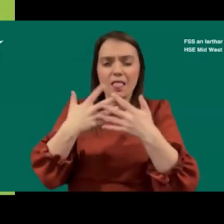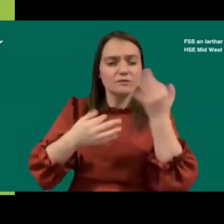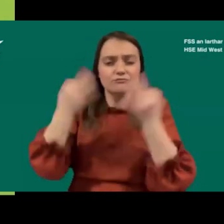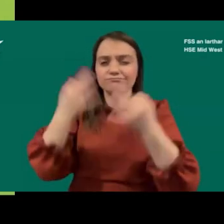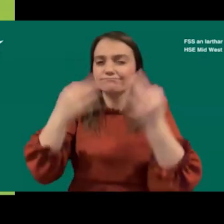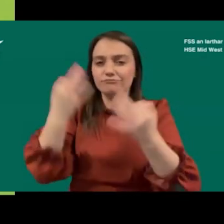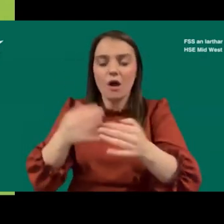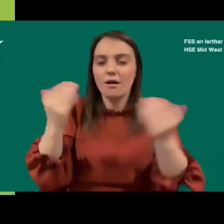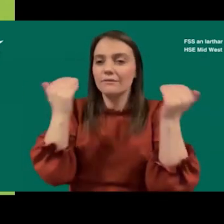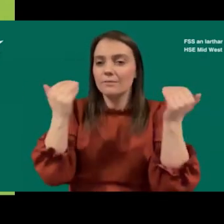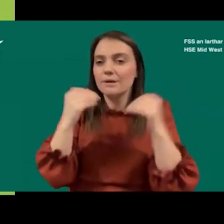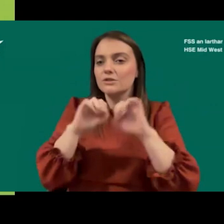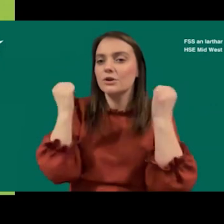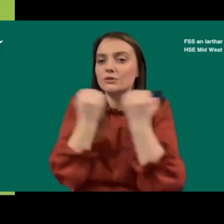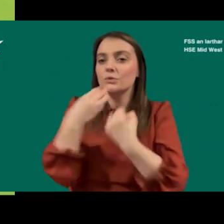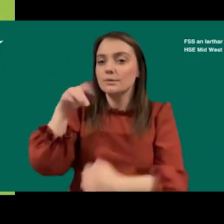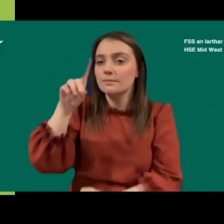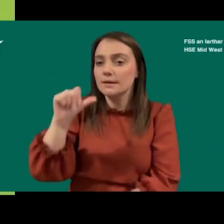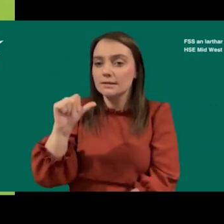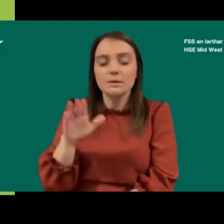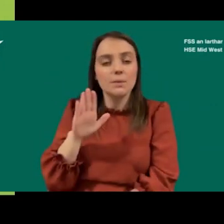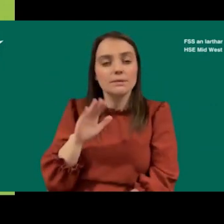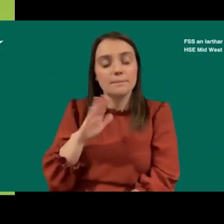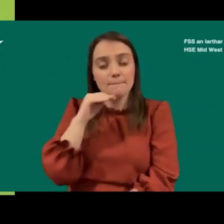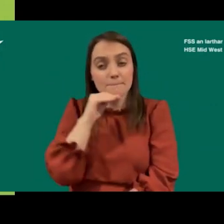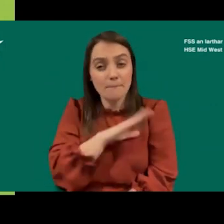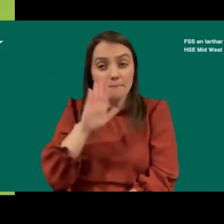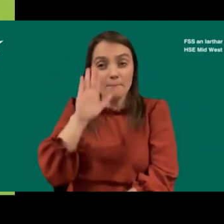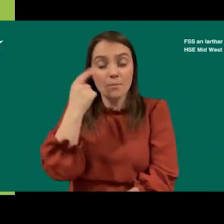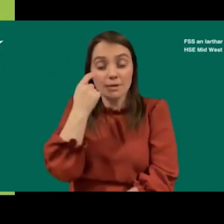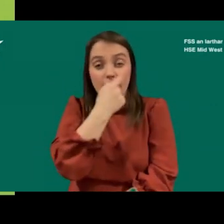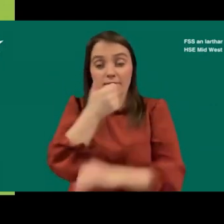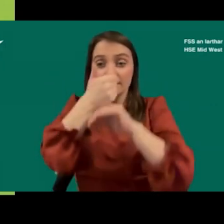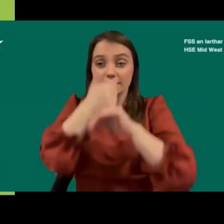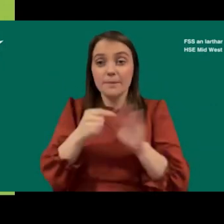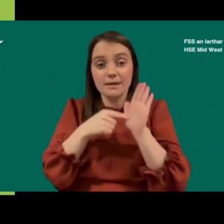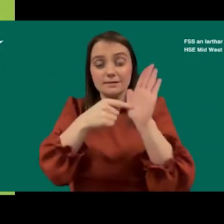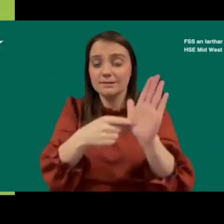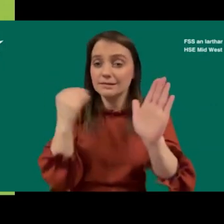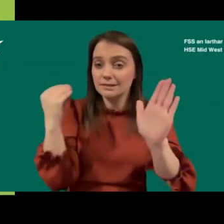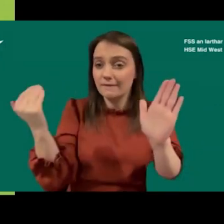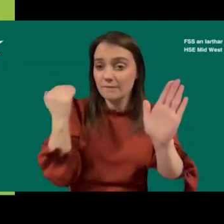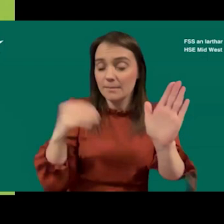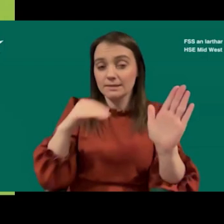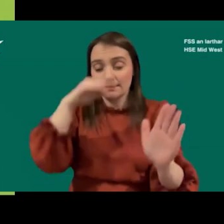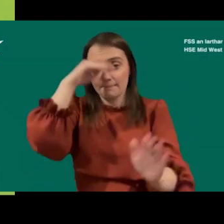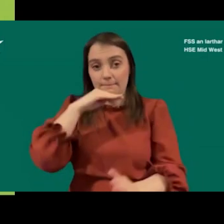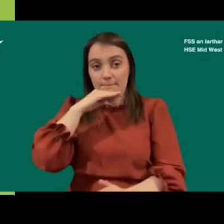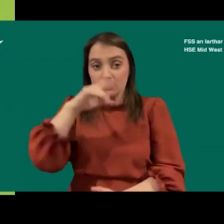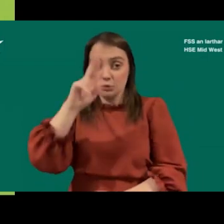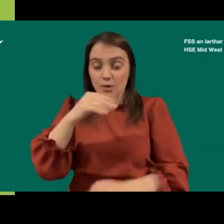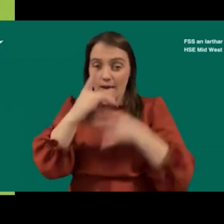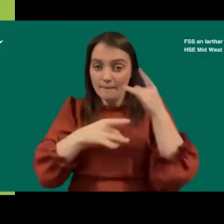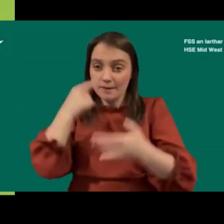on social media. So it's very important that you get adequate, up-to-date and evidence-based information so that you can make a decision